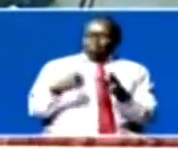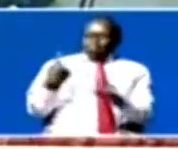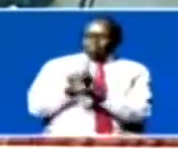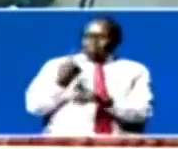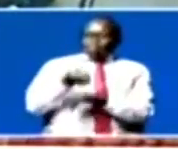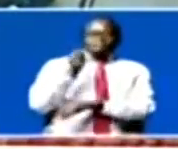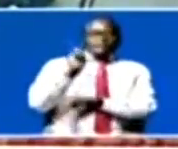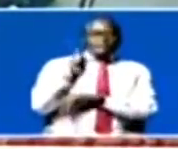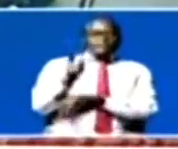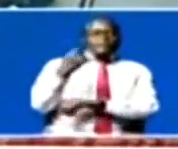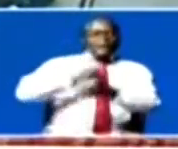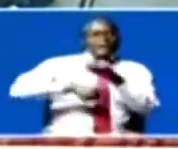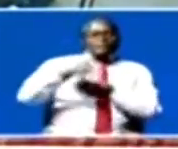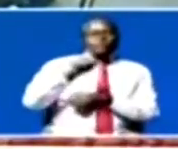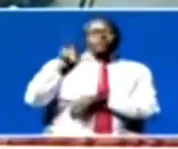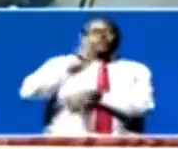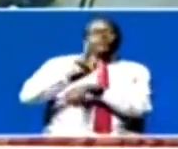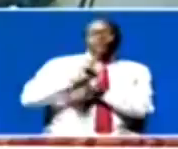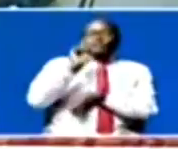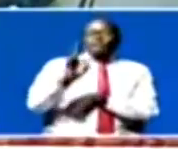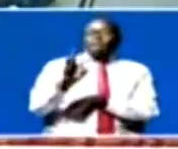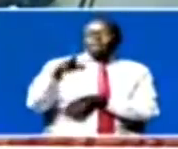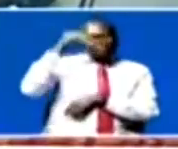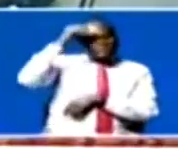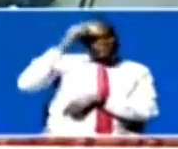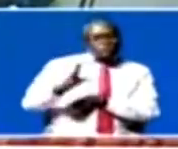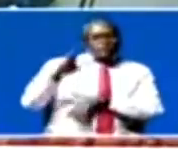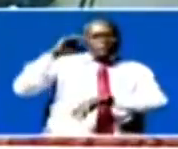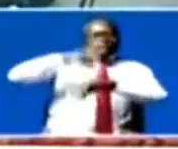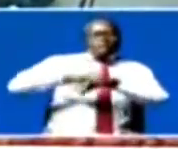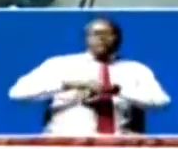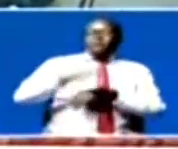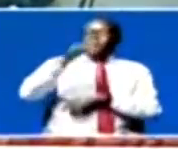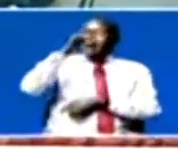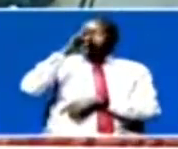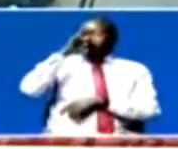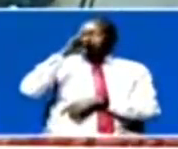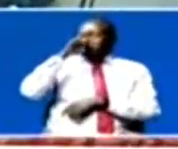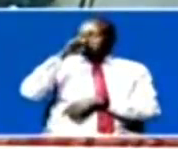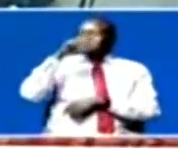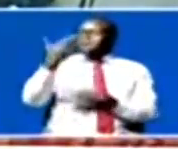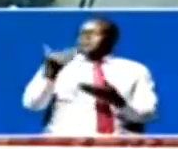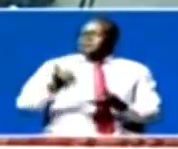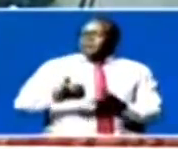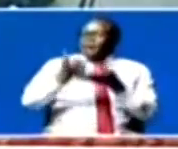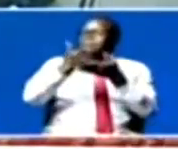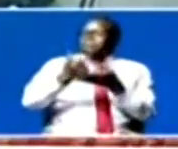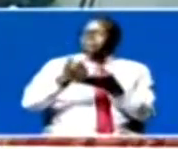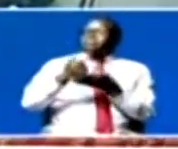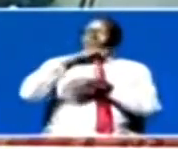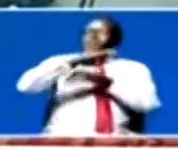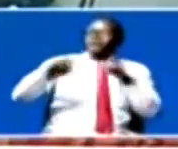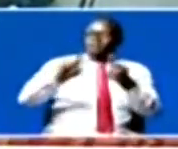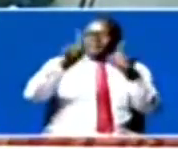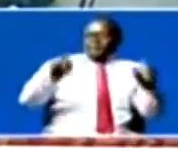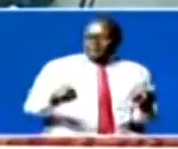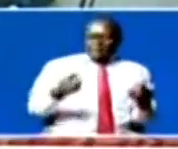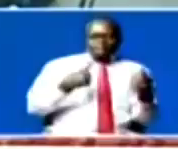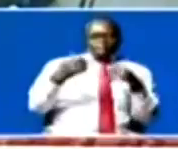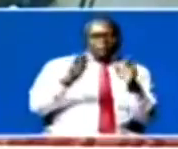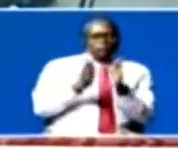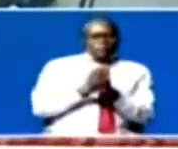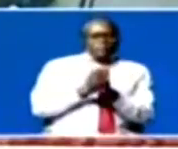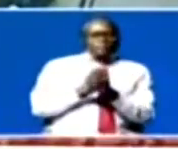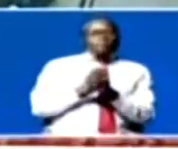of disciplinary action to be taken against candidates found cheating and those who aid and abet them. Now the CS was speaking alongside